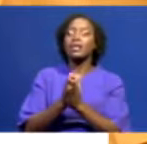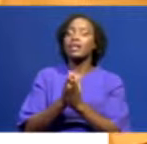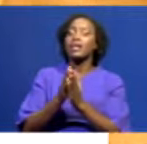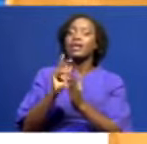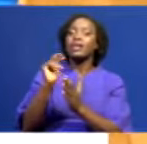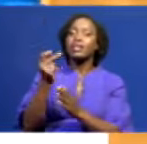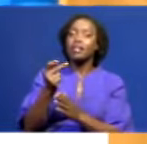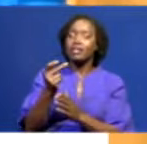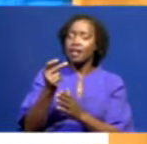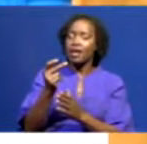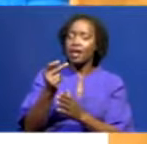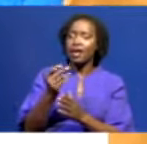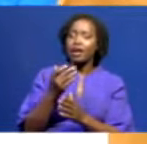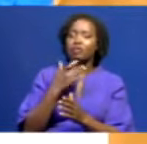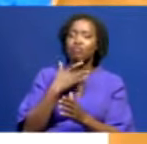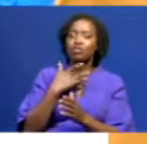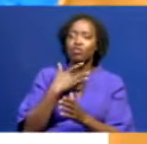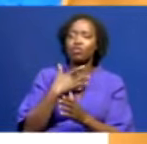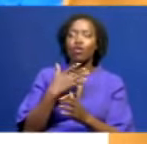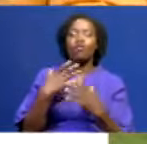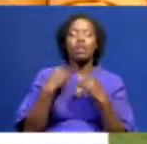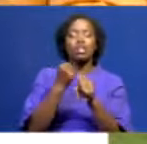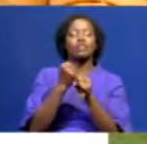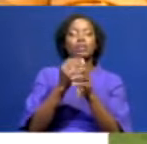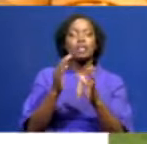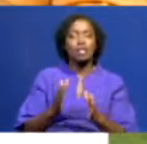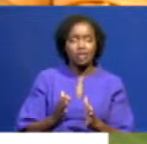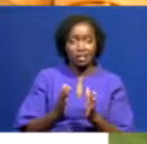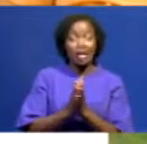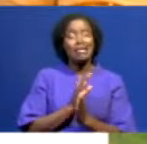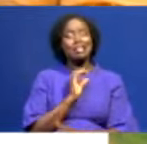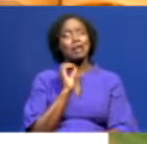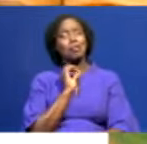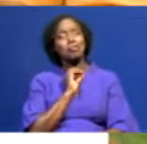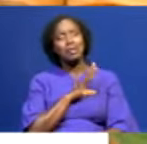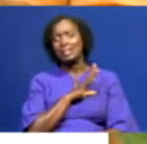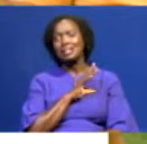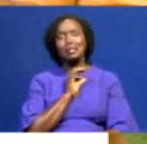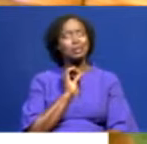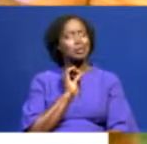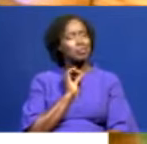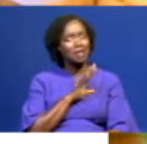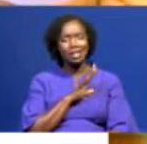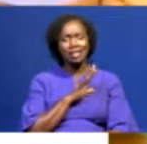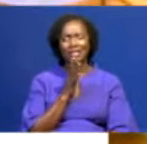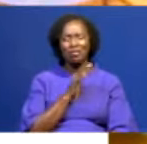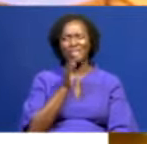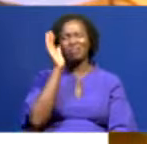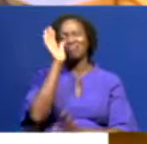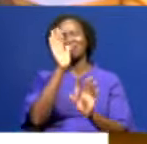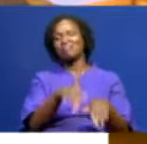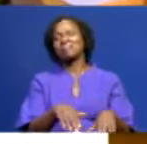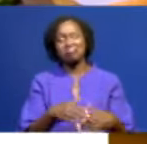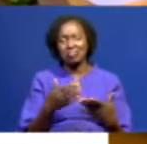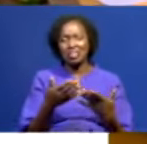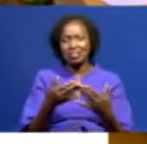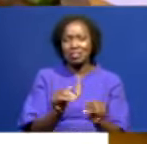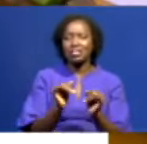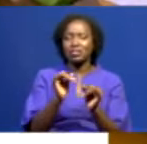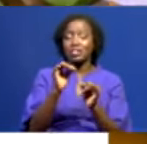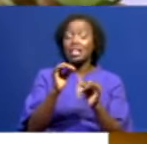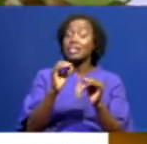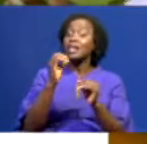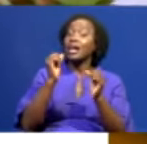afya kwa wizara ya afya na serikali za kaunti. Vyama hivyo vinalalamikia kile wanachotaja kuwa kupuuzwa kwa juhudi za kutimiza mkataba